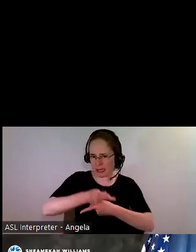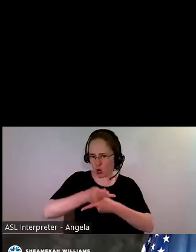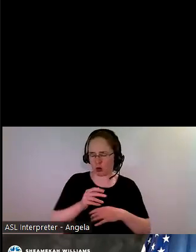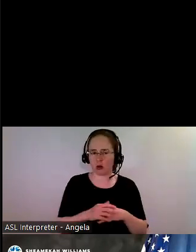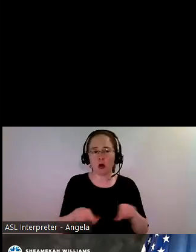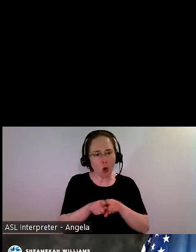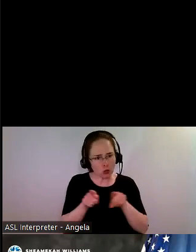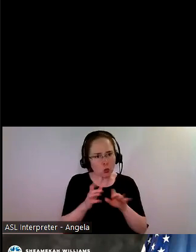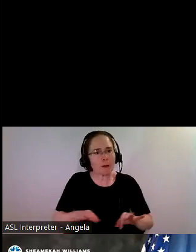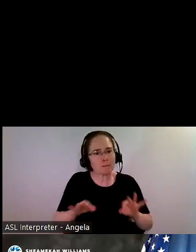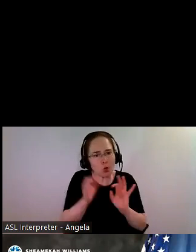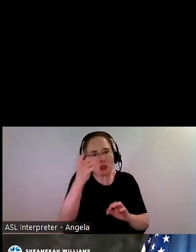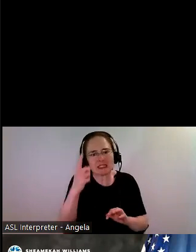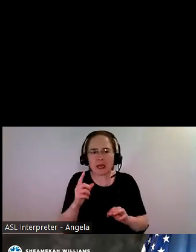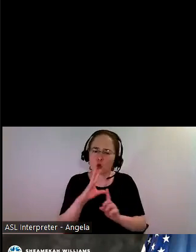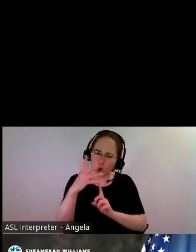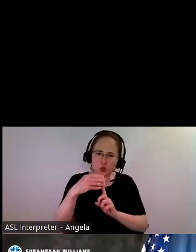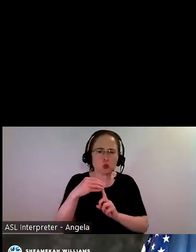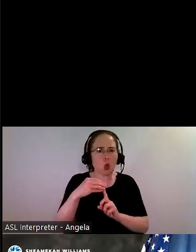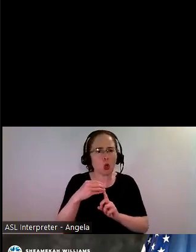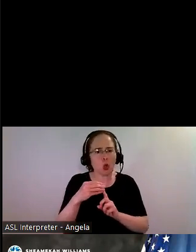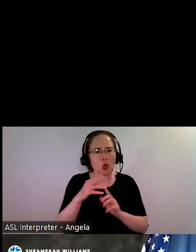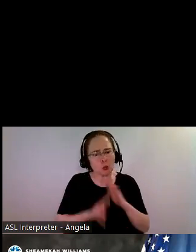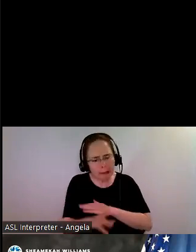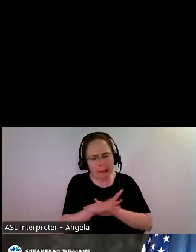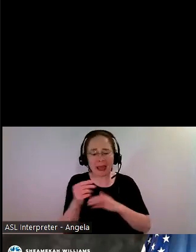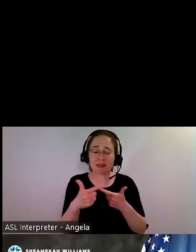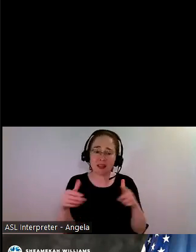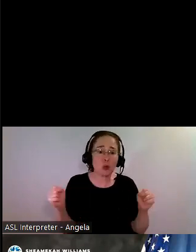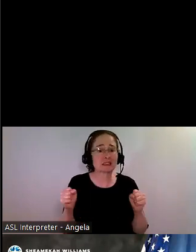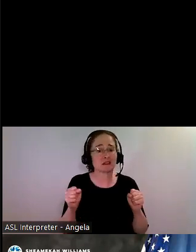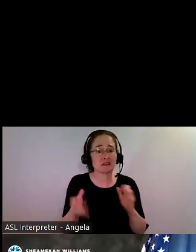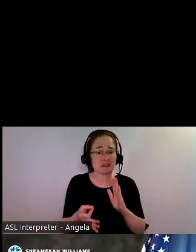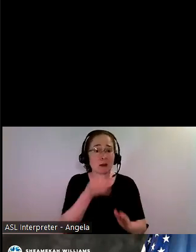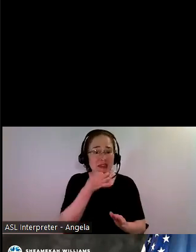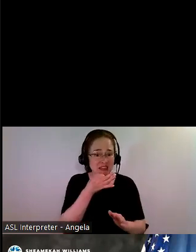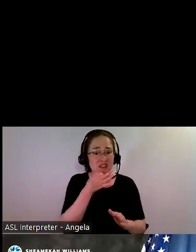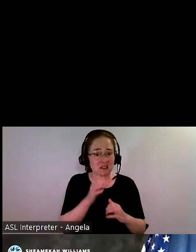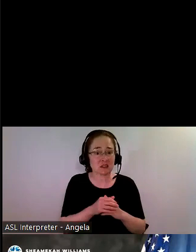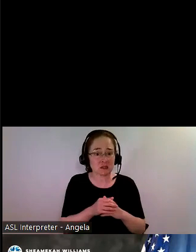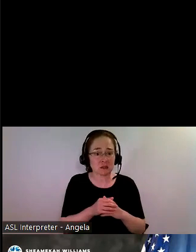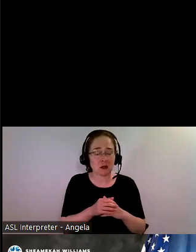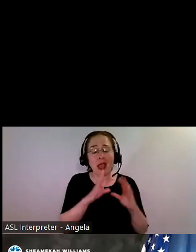also understand the really cultural humility and linguistic competence, and then how to be